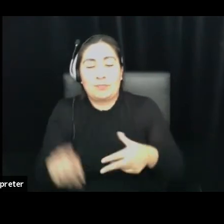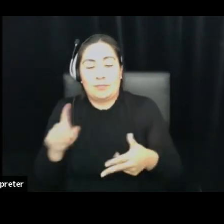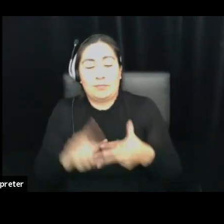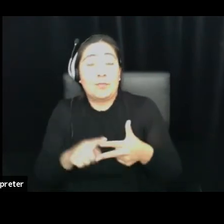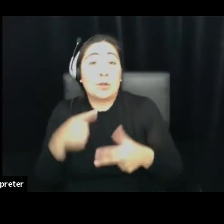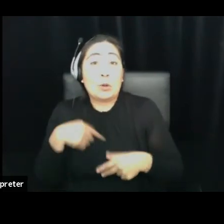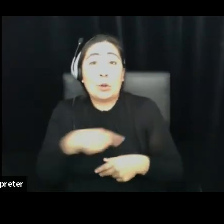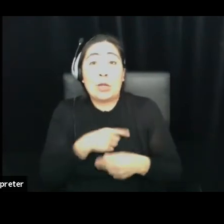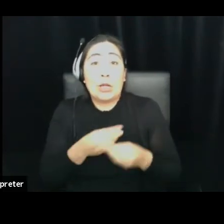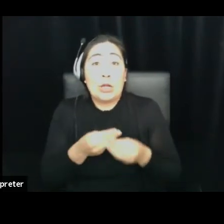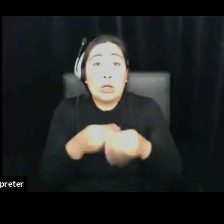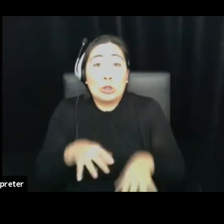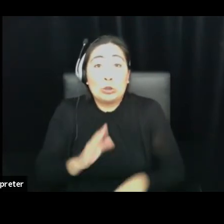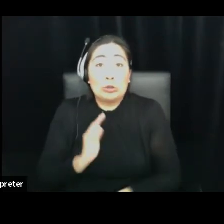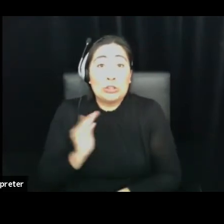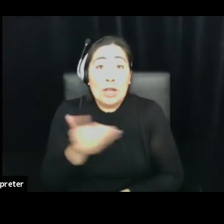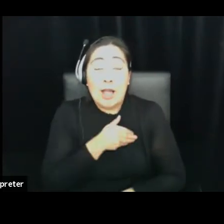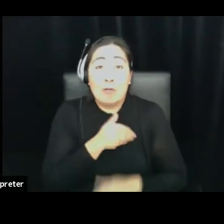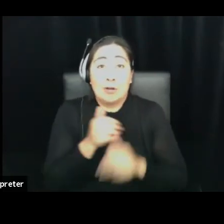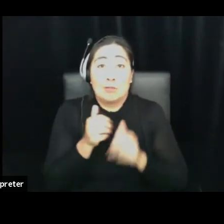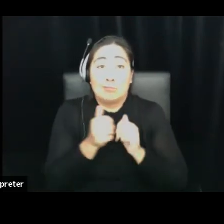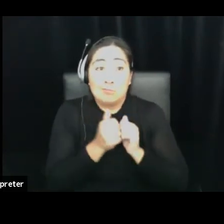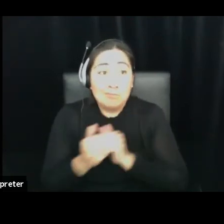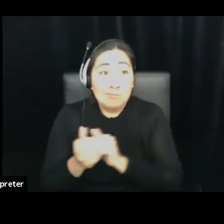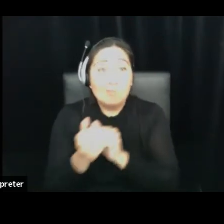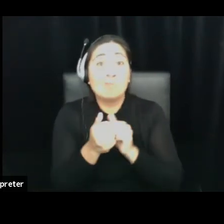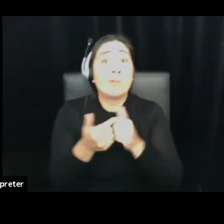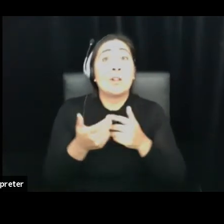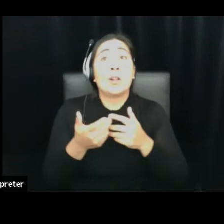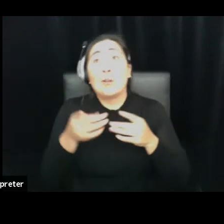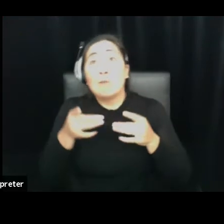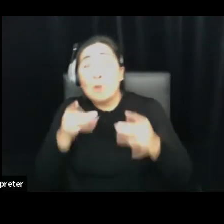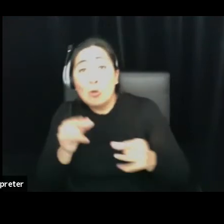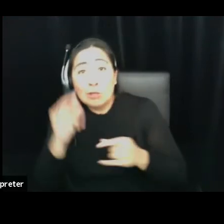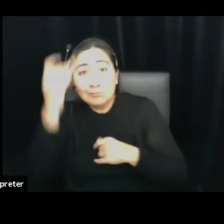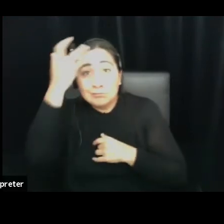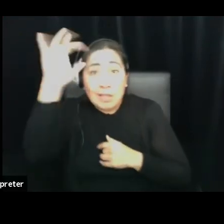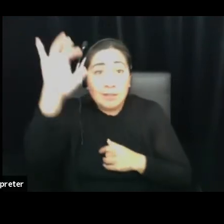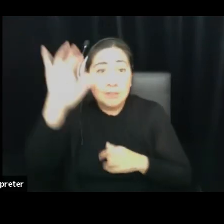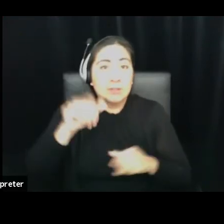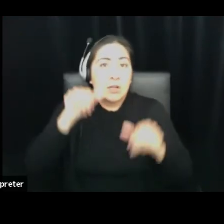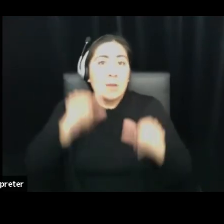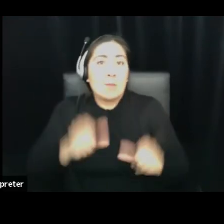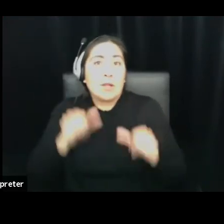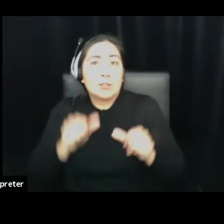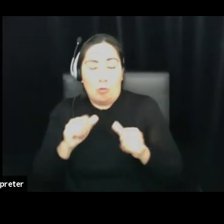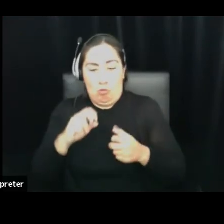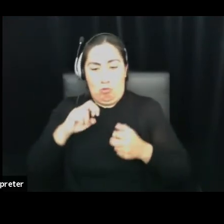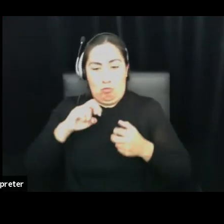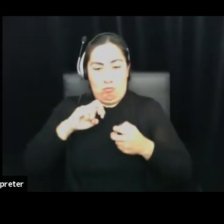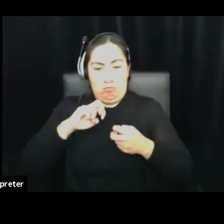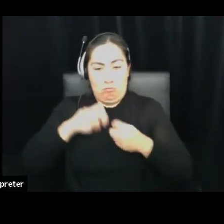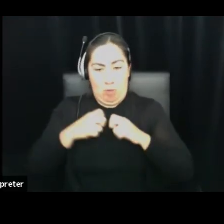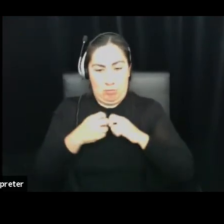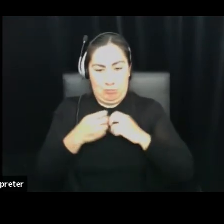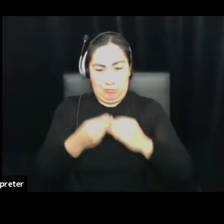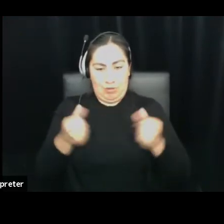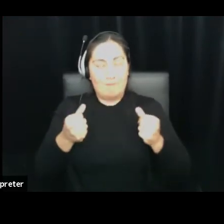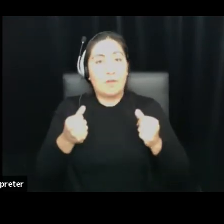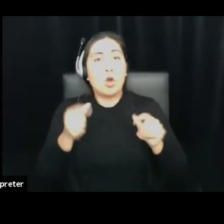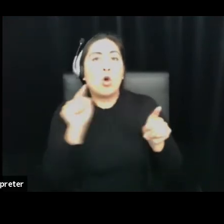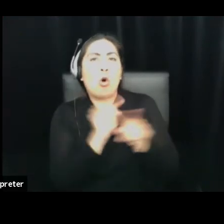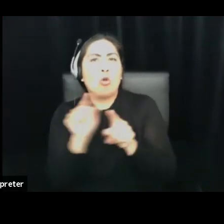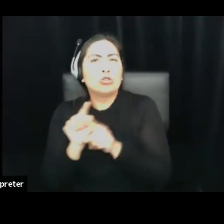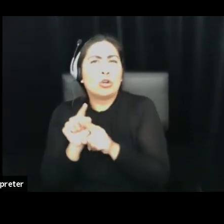bandwidth. Bandwidth is our fluid intelligence, ability to problem solve, plus our